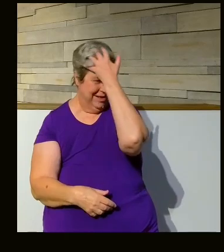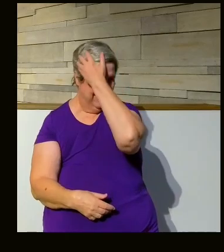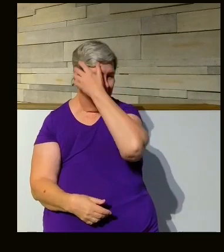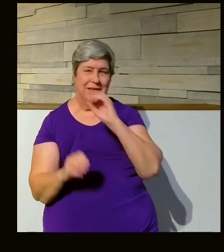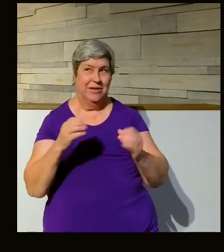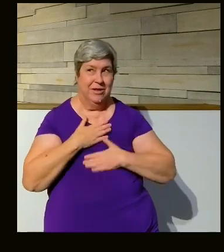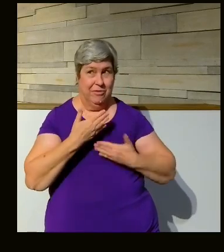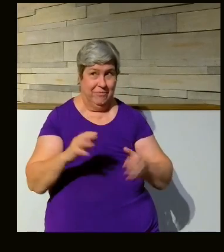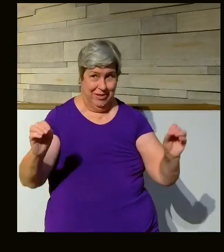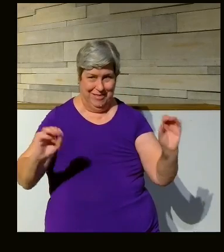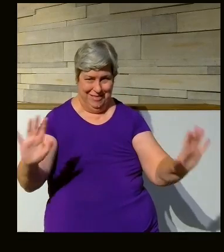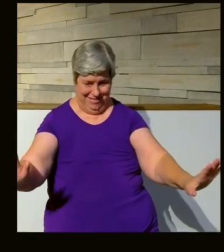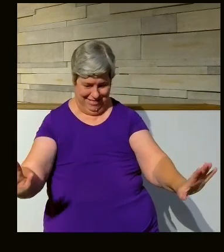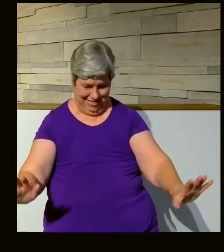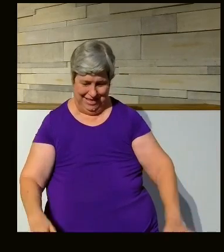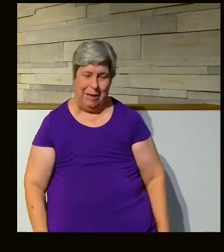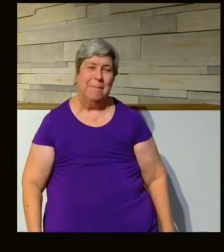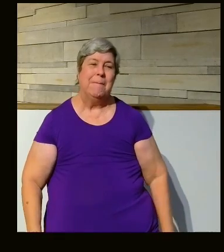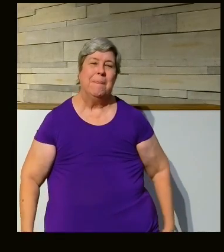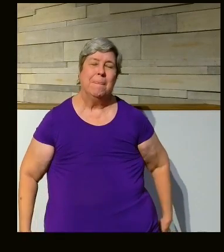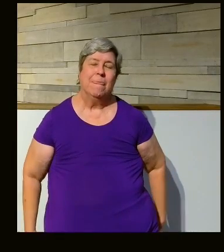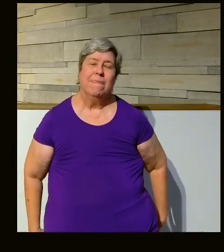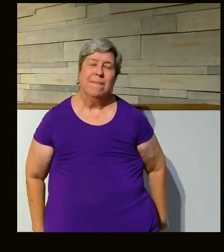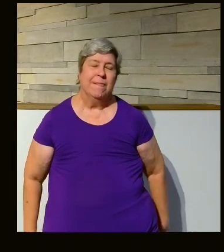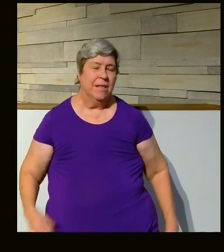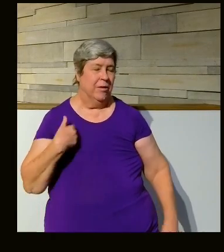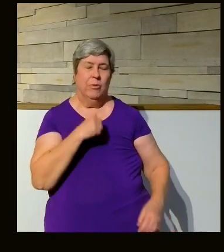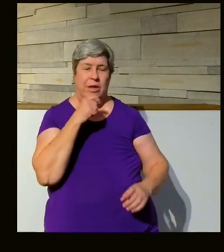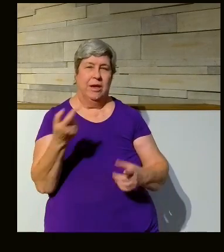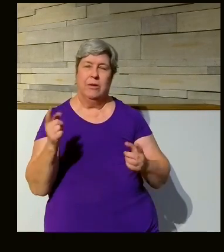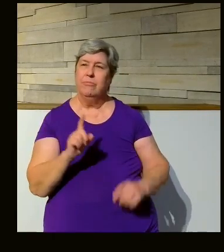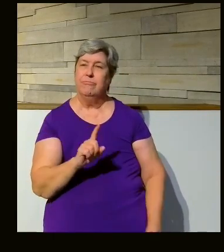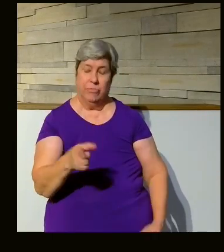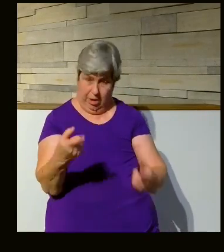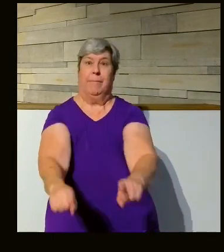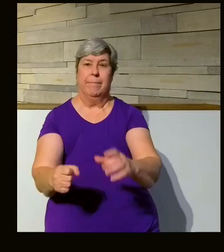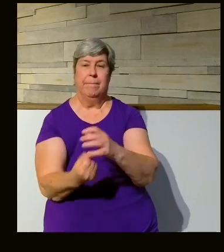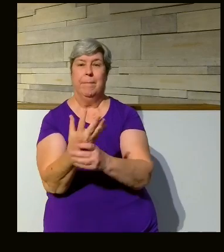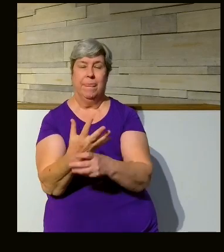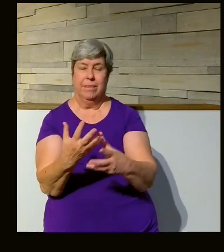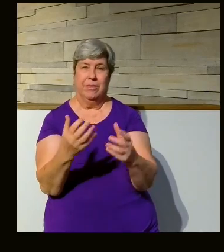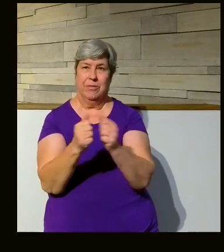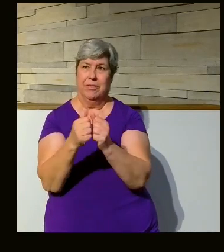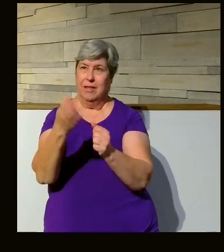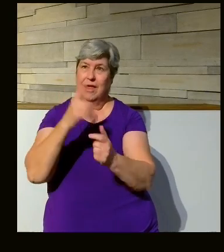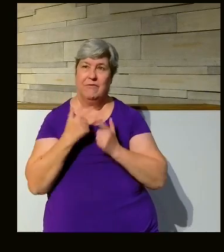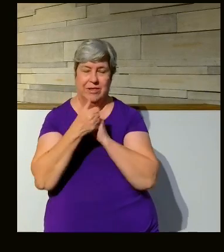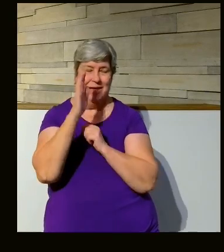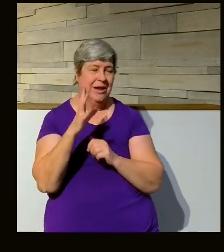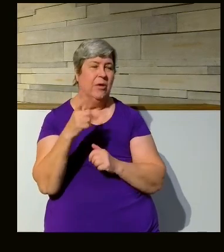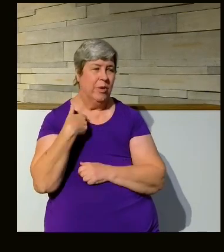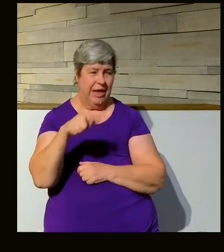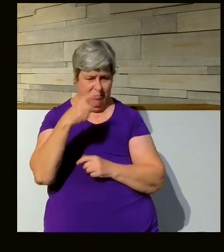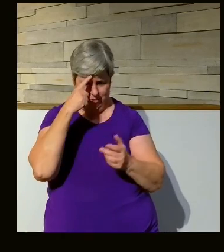No confessions now, okay? No confessions. Folks, we don't drift into this life with God. We have to